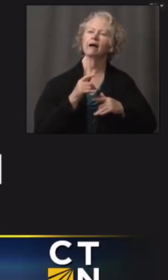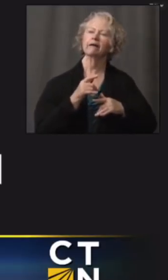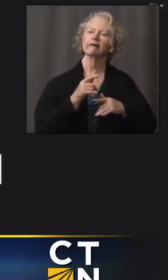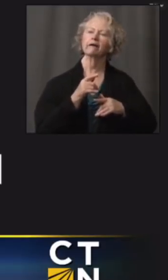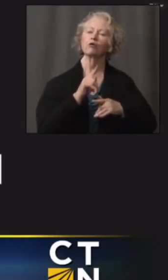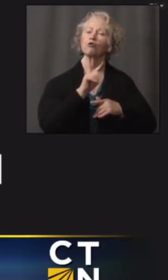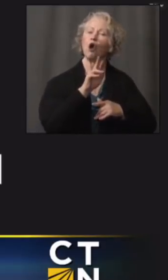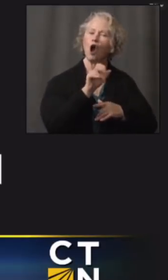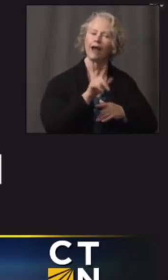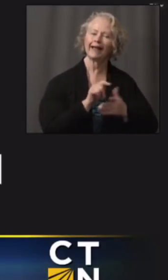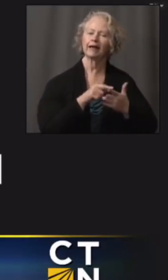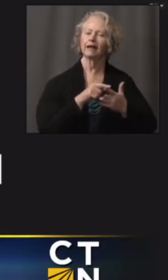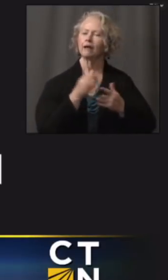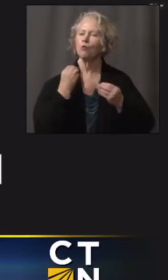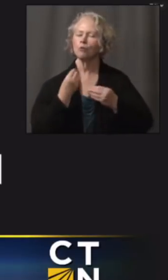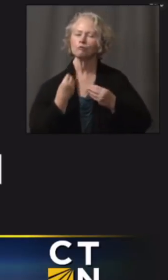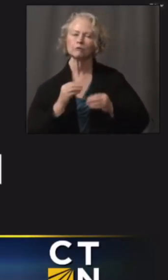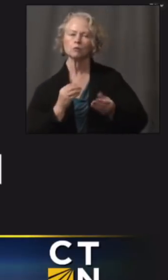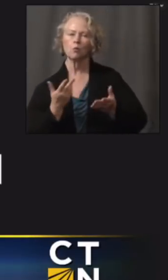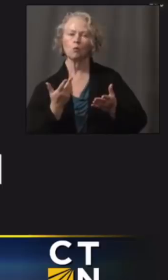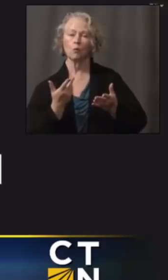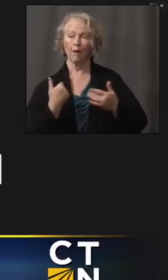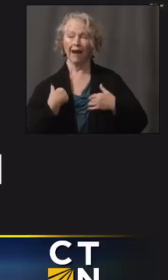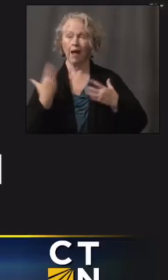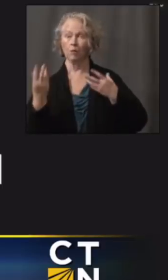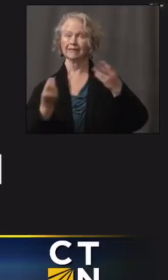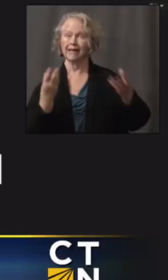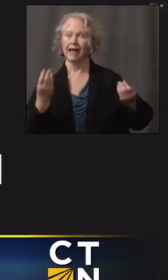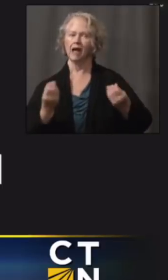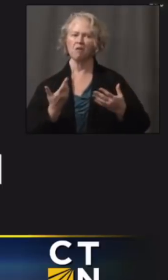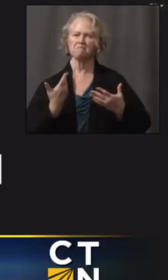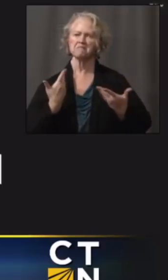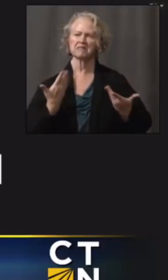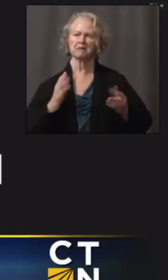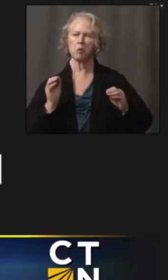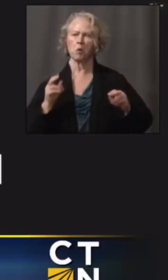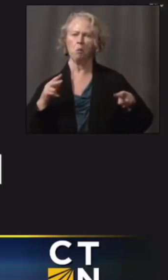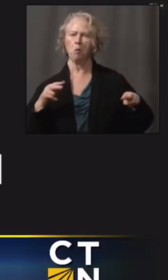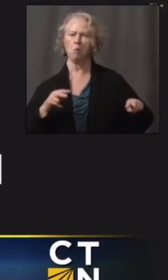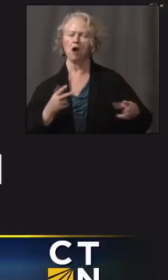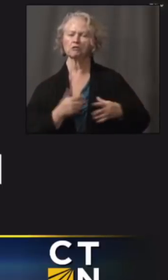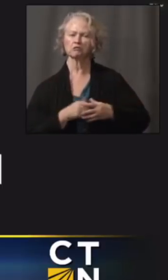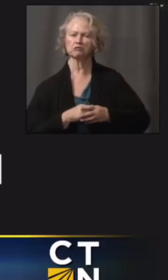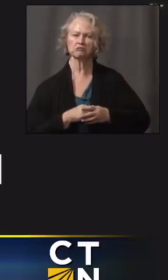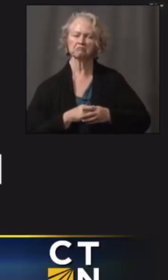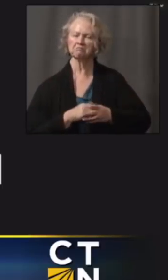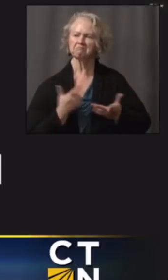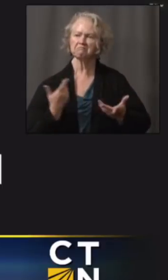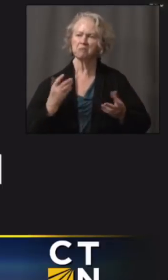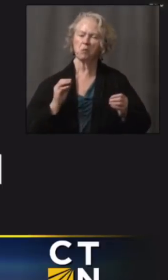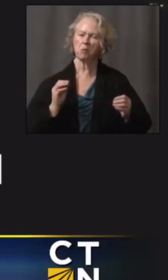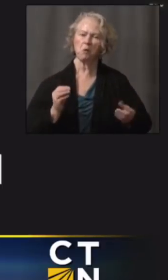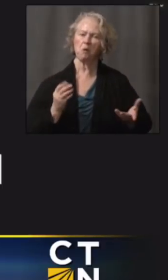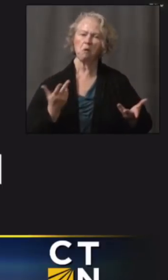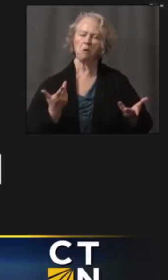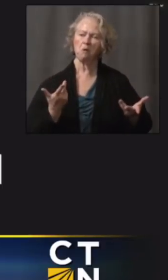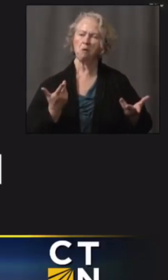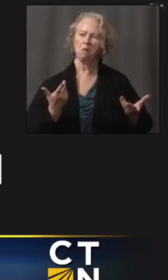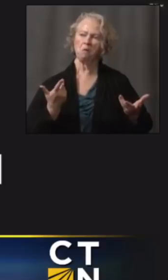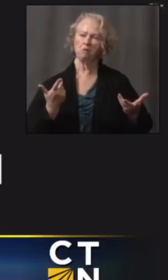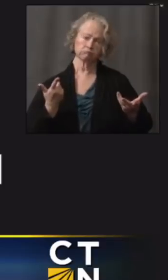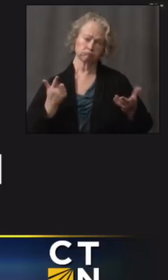store? Being out and about this weekend didn't seem like there was anyone keeping track of capacity in some of these bigger